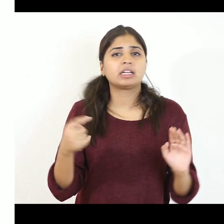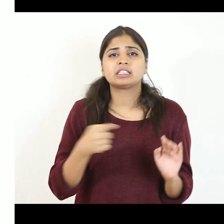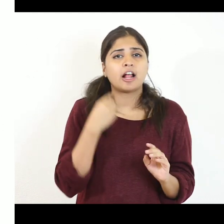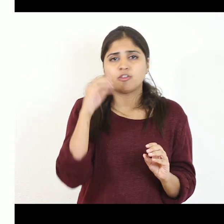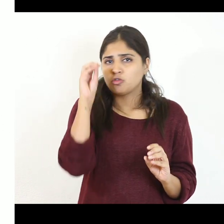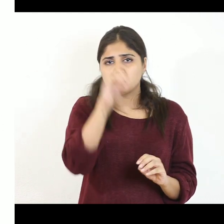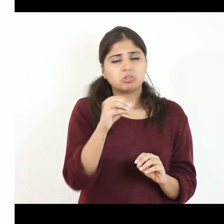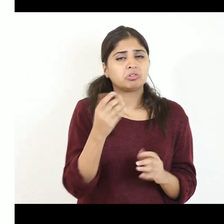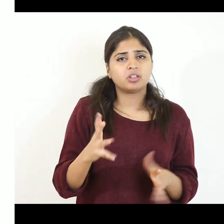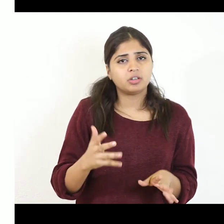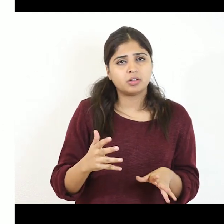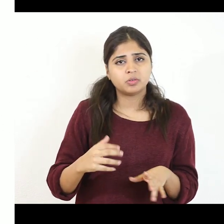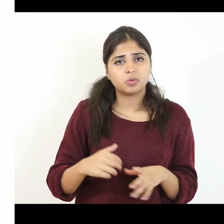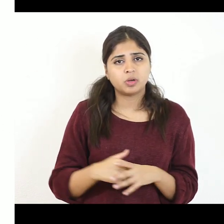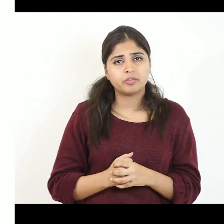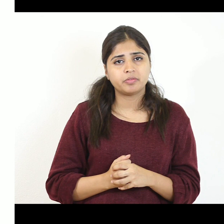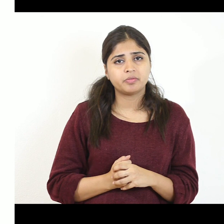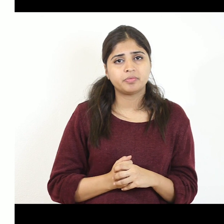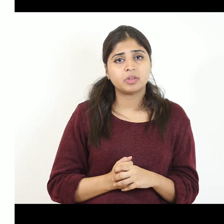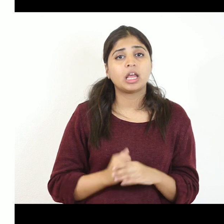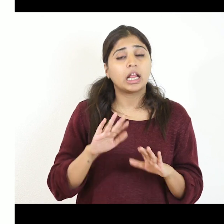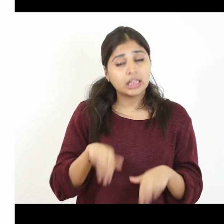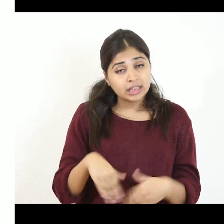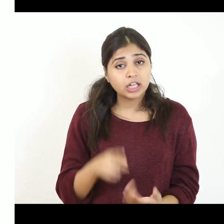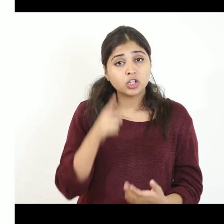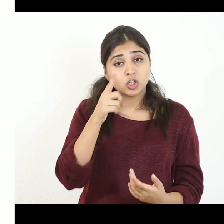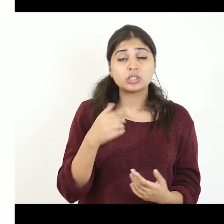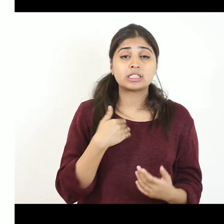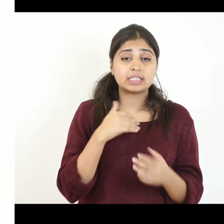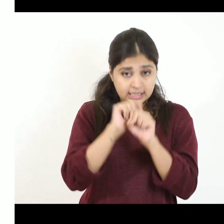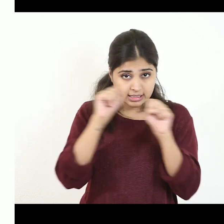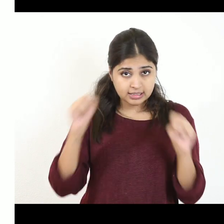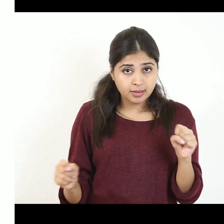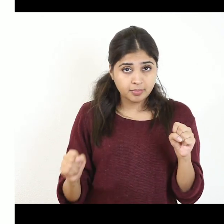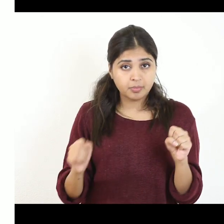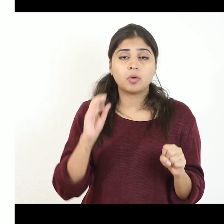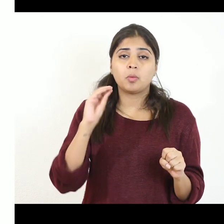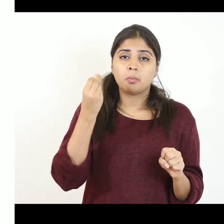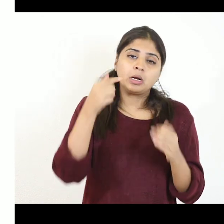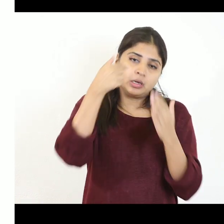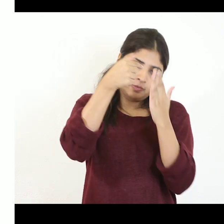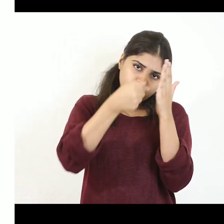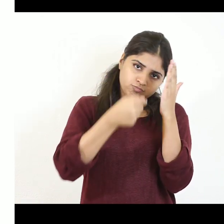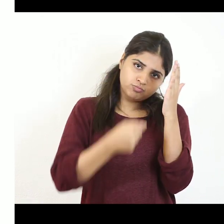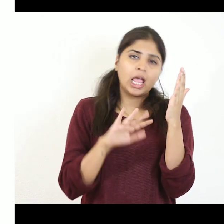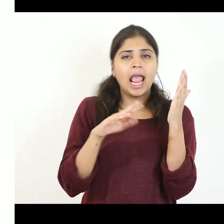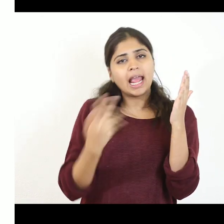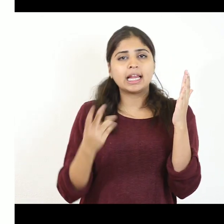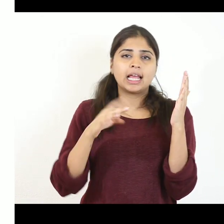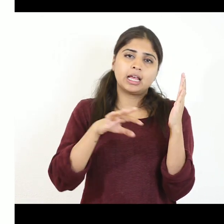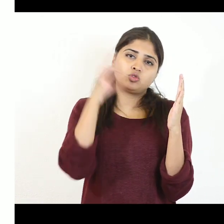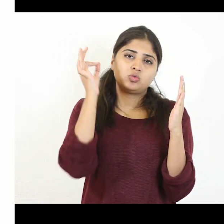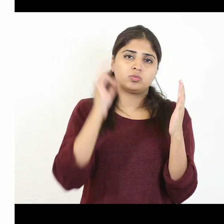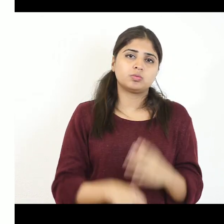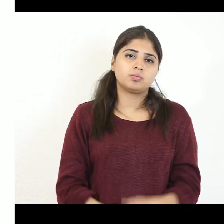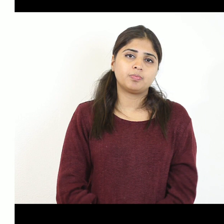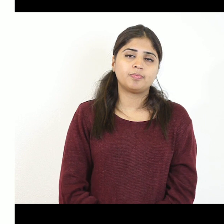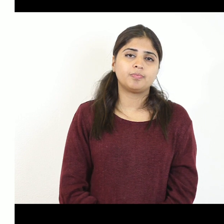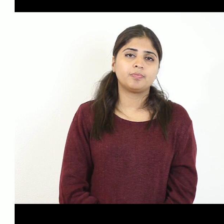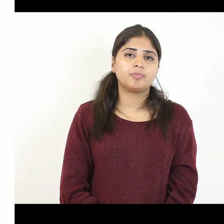acceptable. Contact Ramesh Tendulkar, Sachin. Contact Sachin Ramesh Tendulkar.